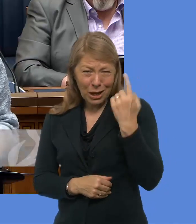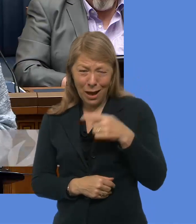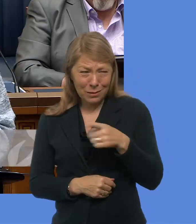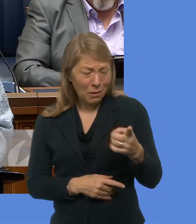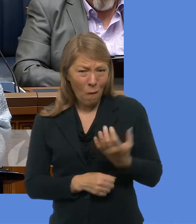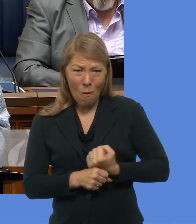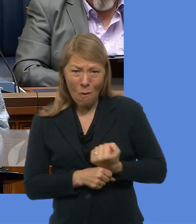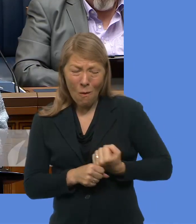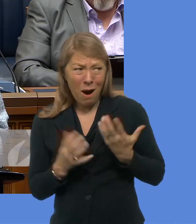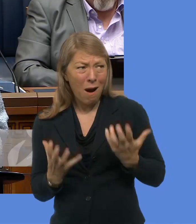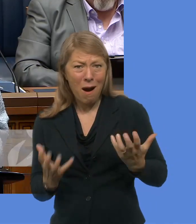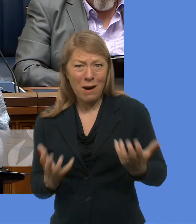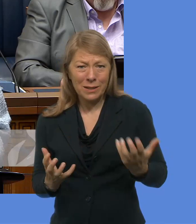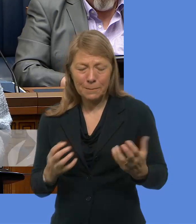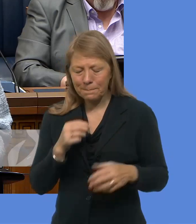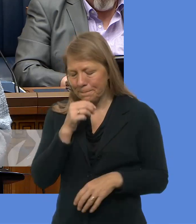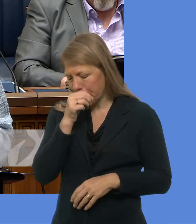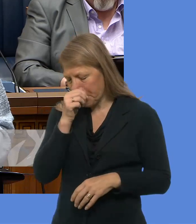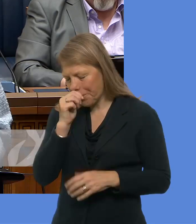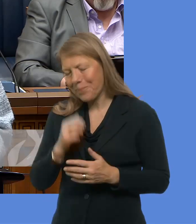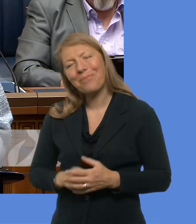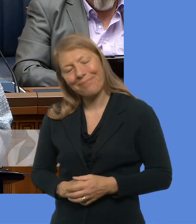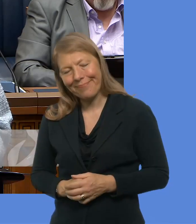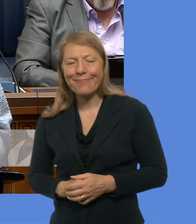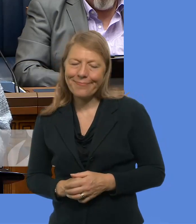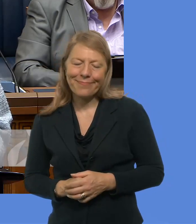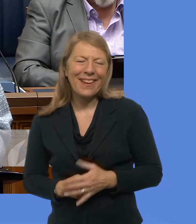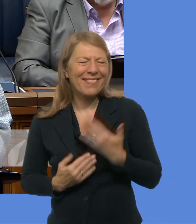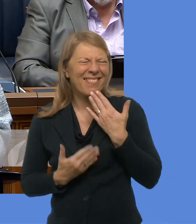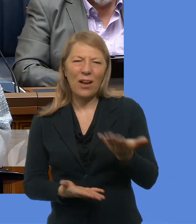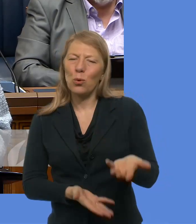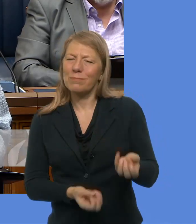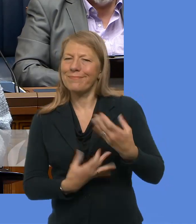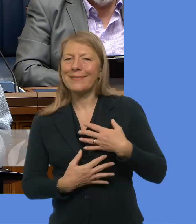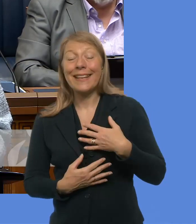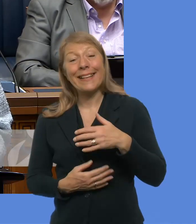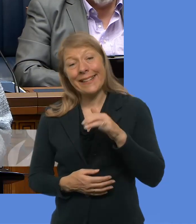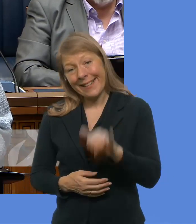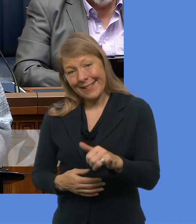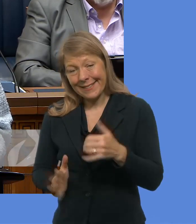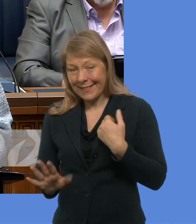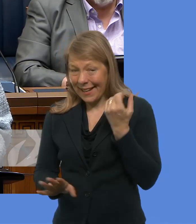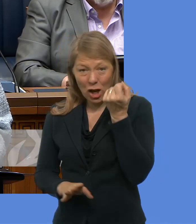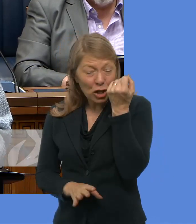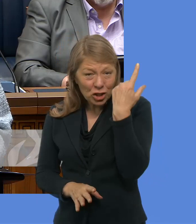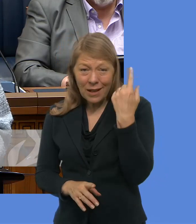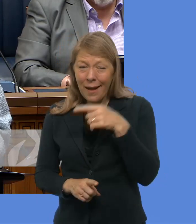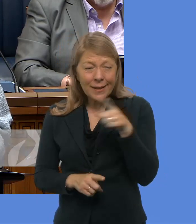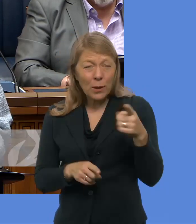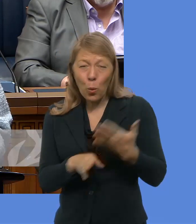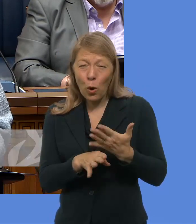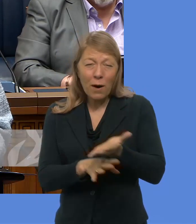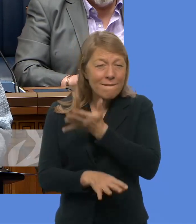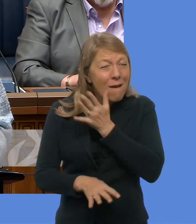Yes, I thank the member for that. And yes, of course, I understand the concerns from farmers and from growers, and obviously there has